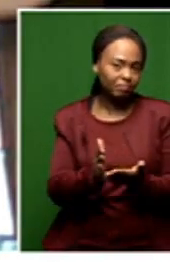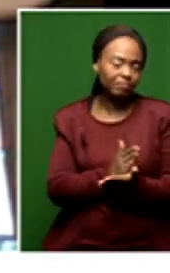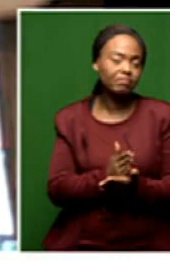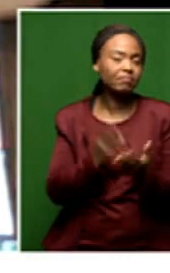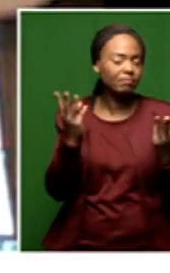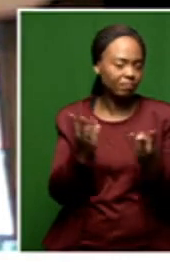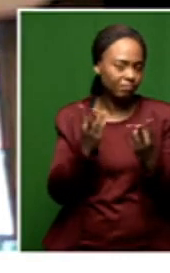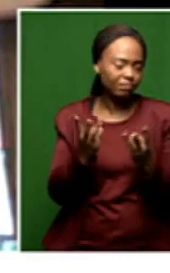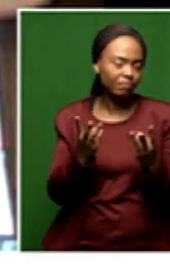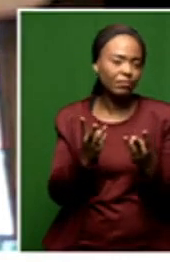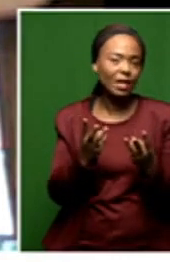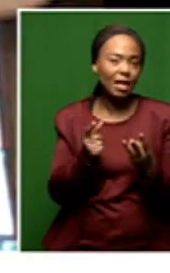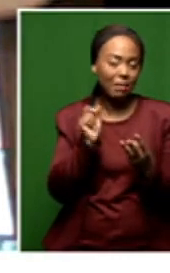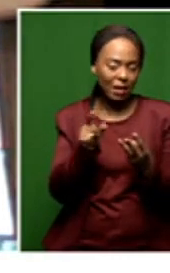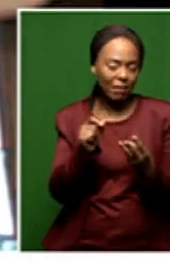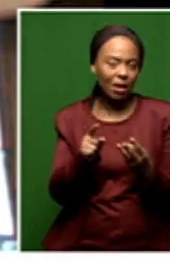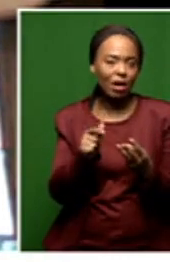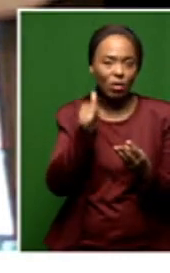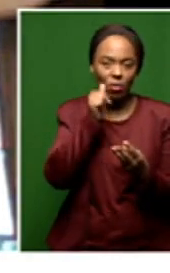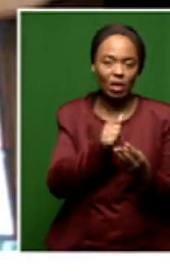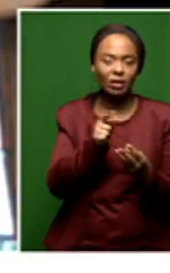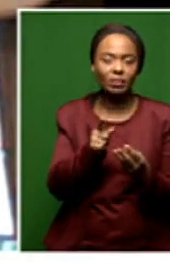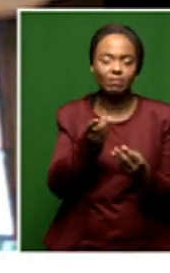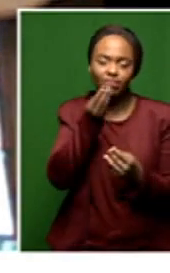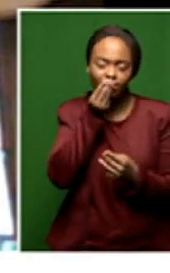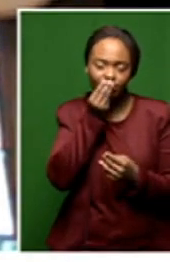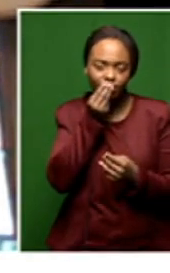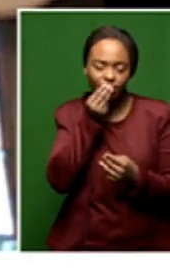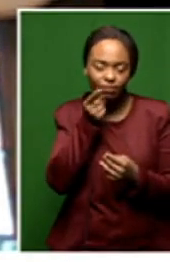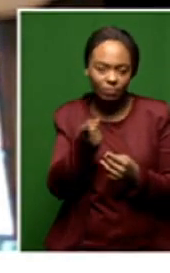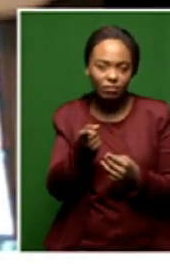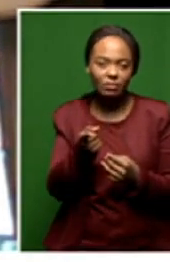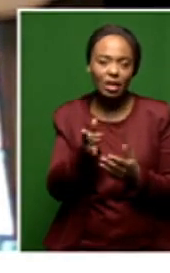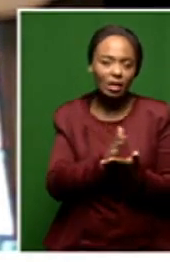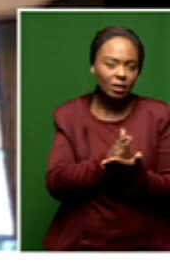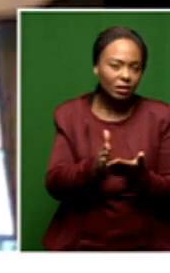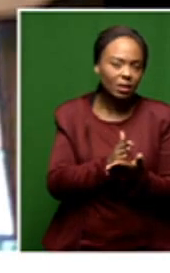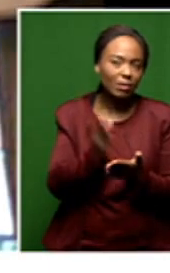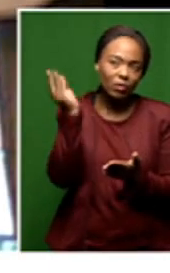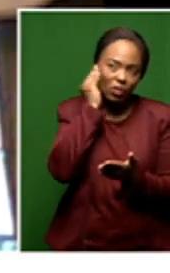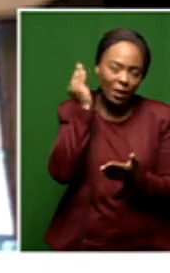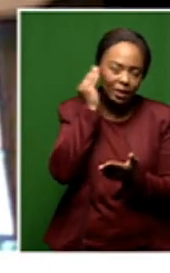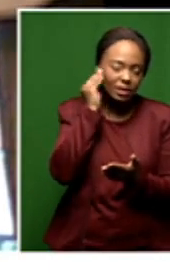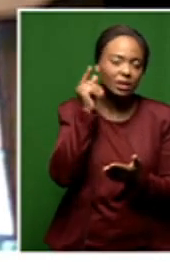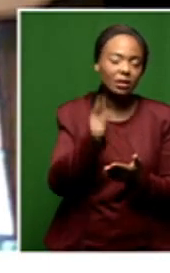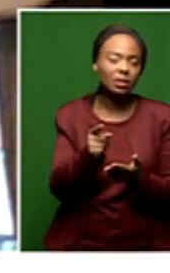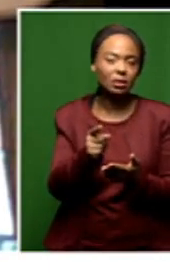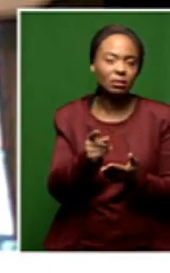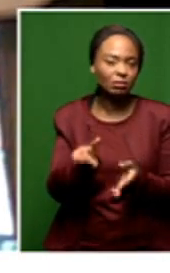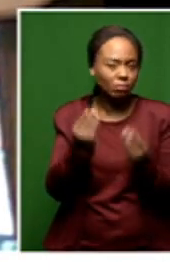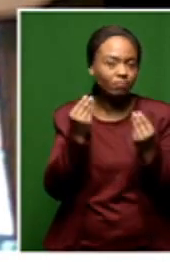where the superbugs come from. This is where a lot of inflammation comes from.